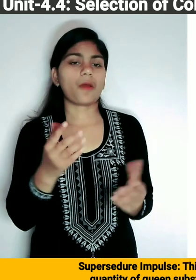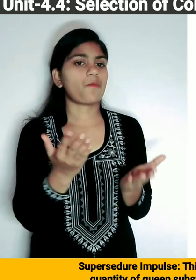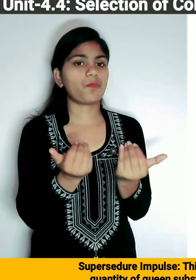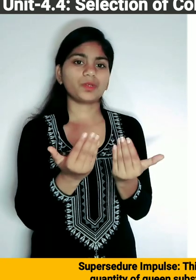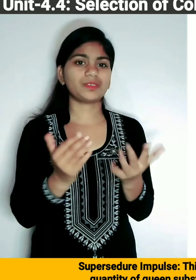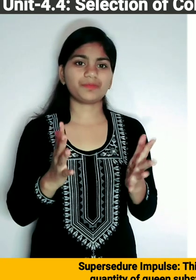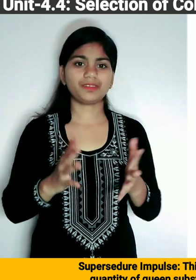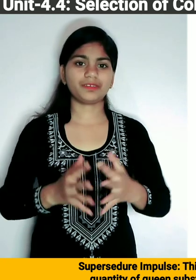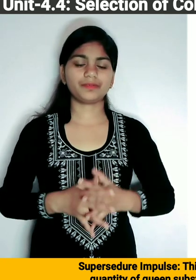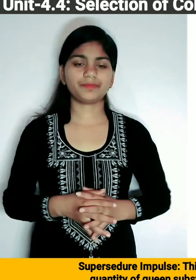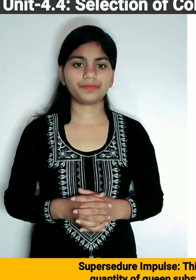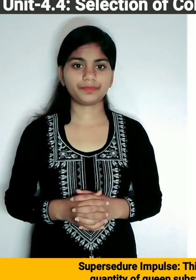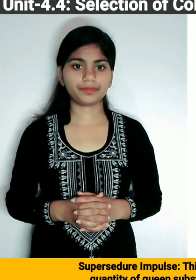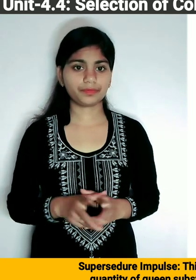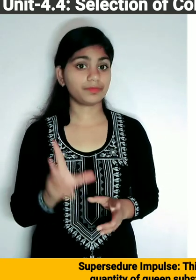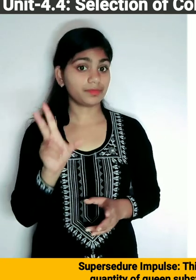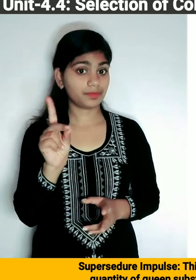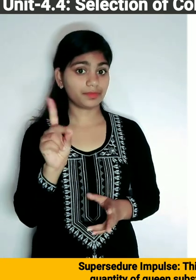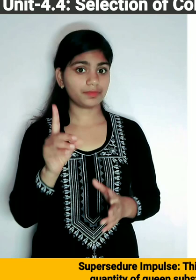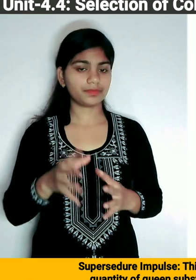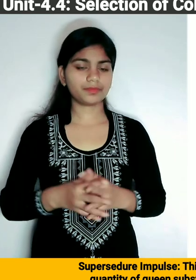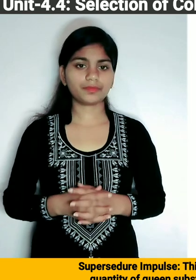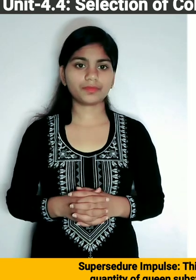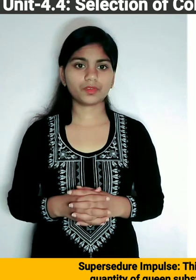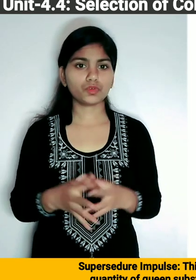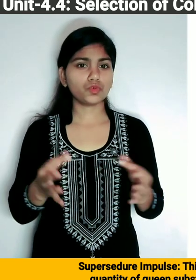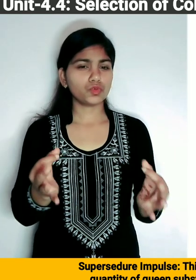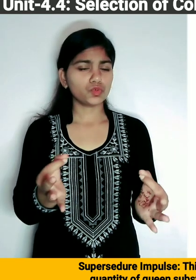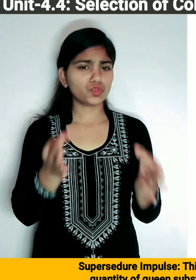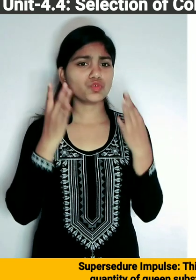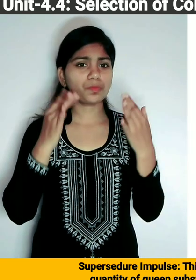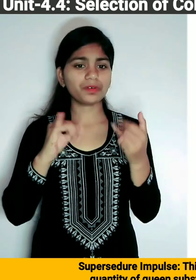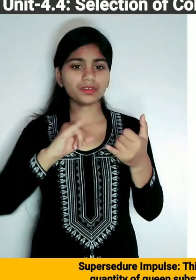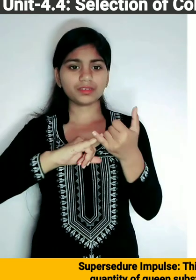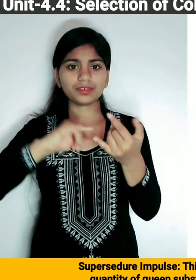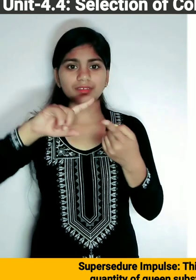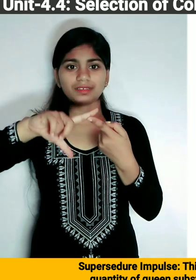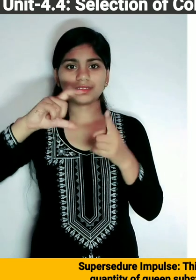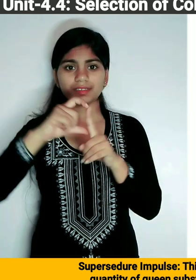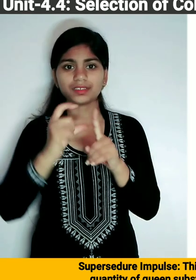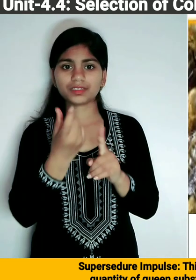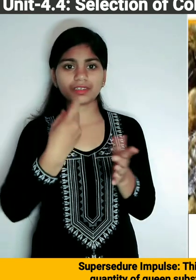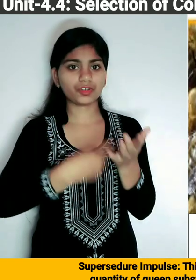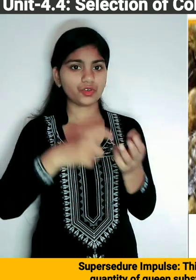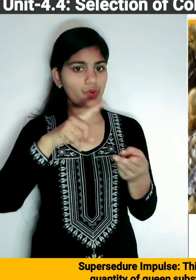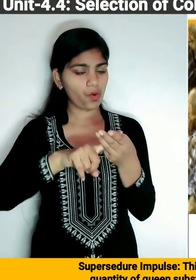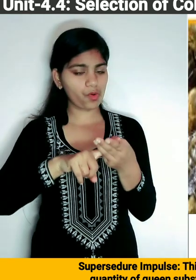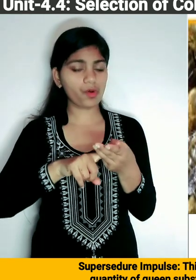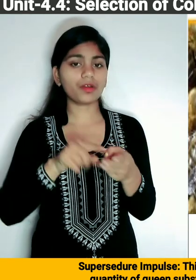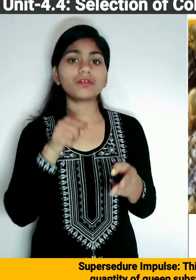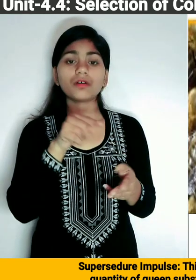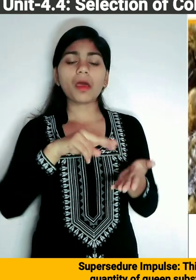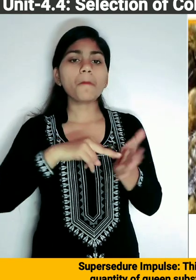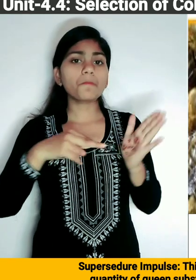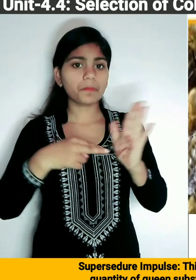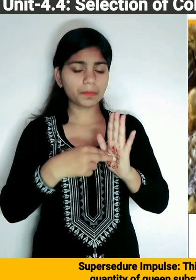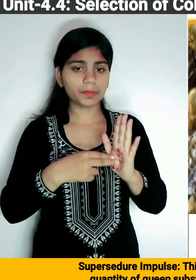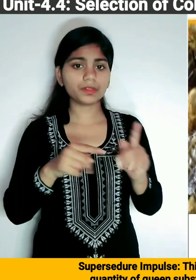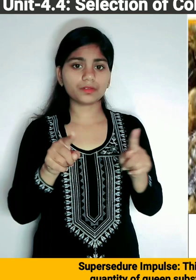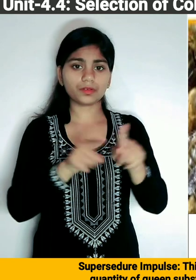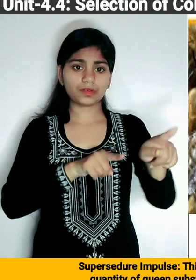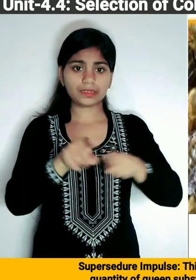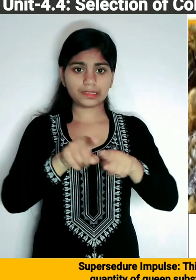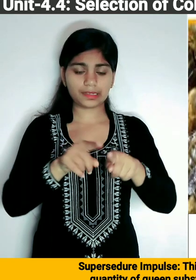Number 2. Supersidure impulse. This impulse is initiated by